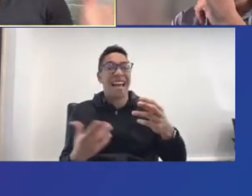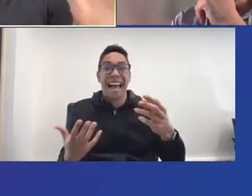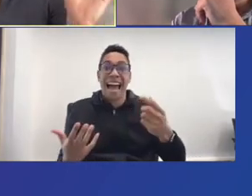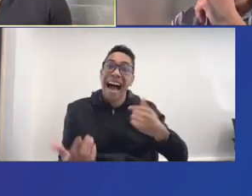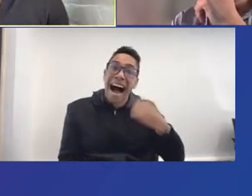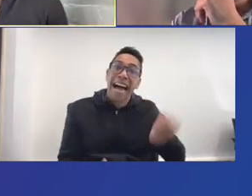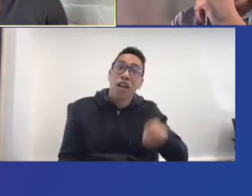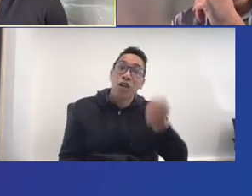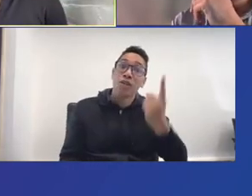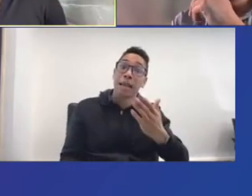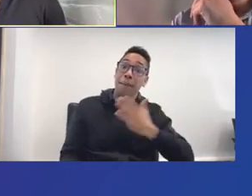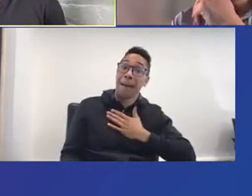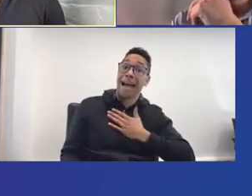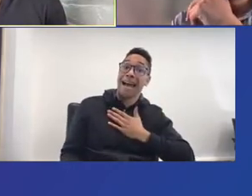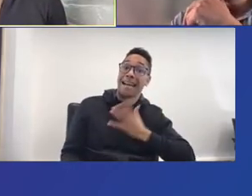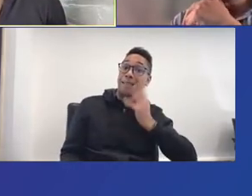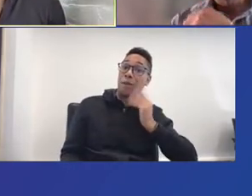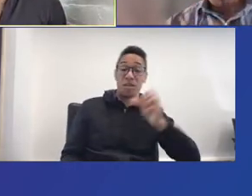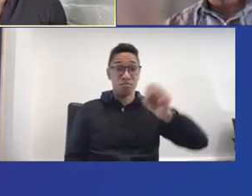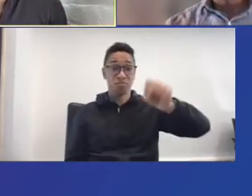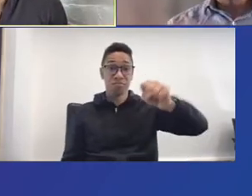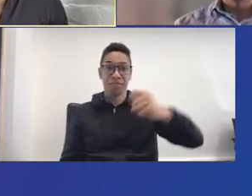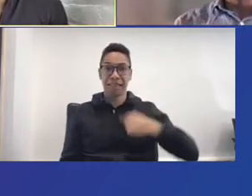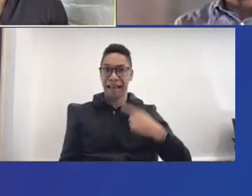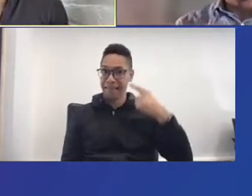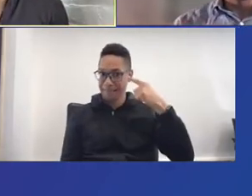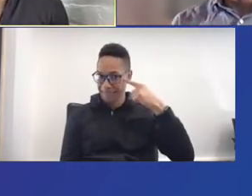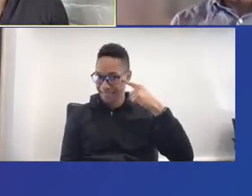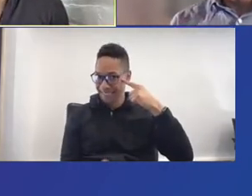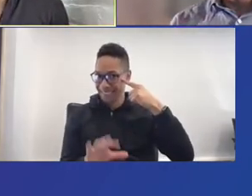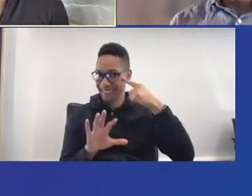understand my experience, I think,